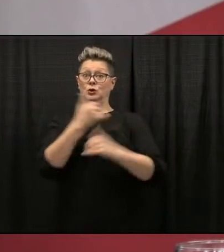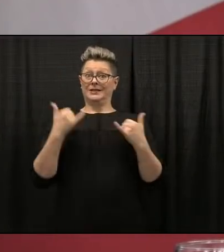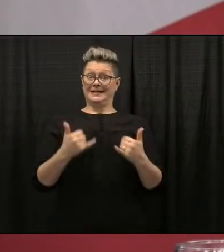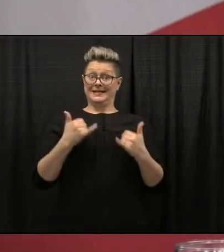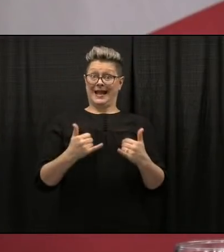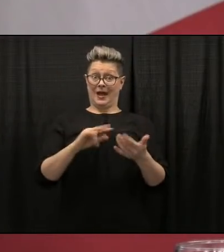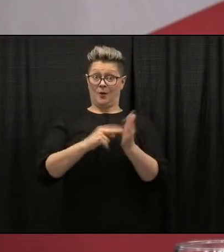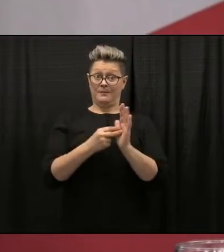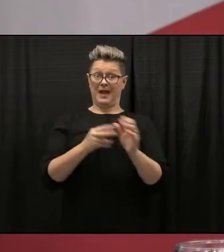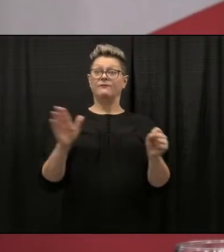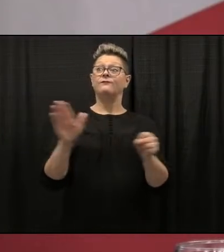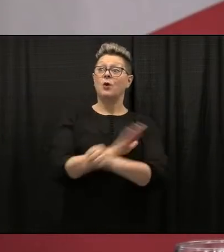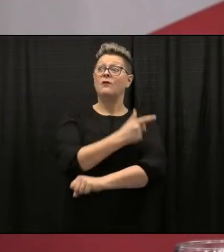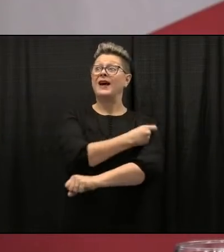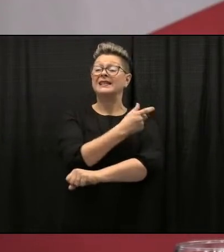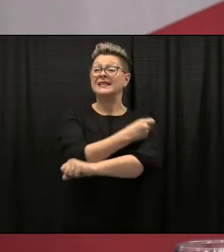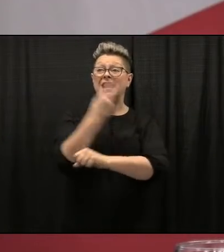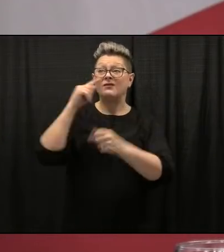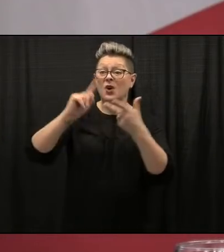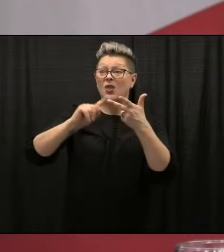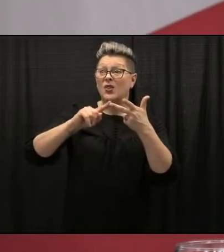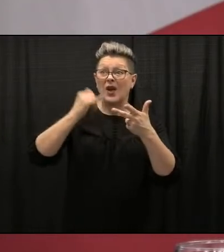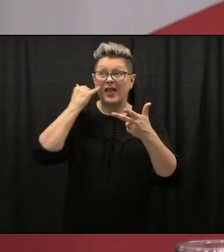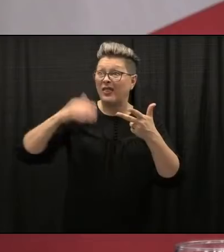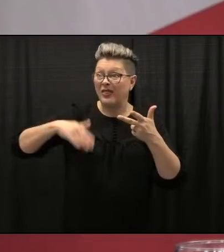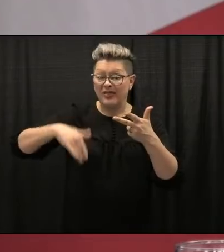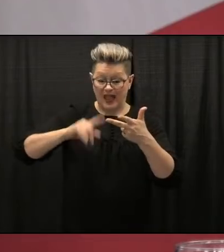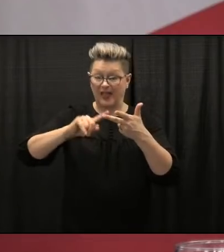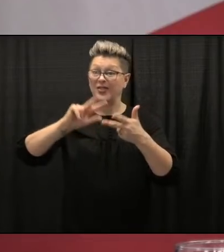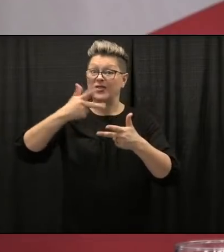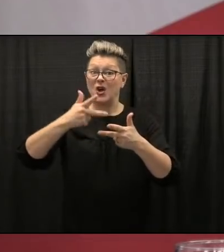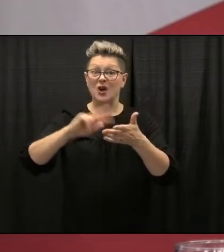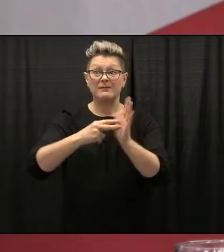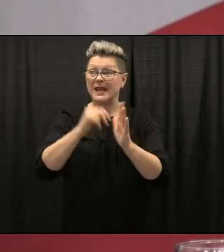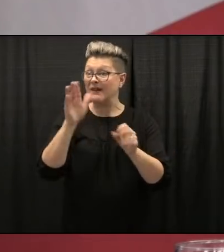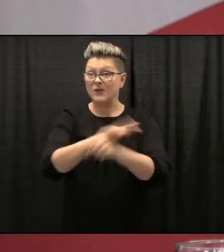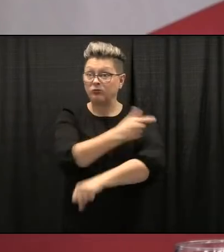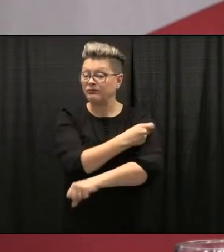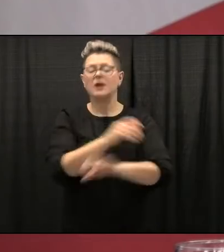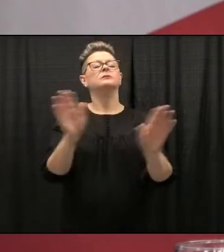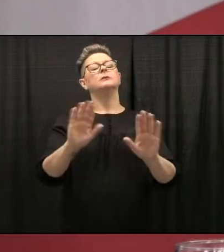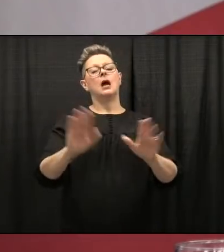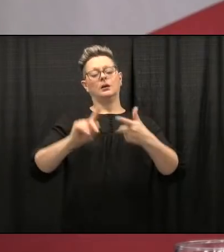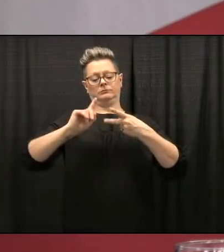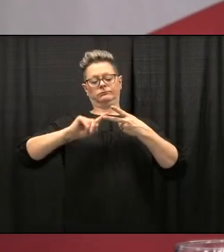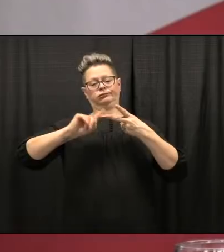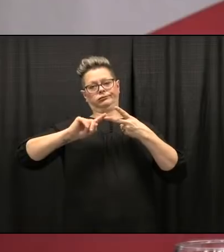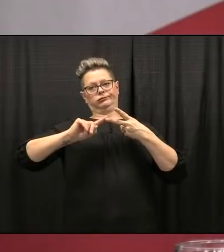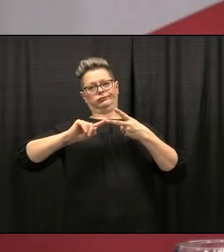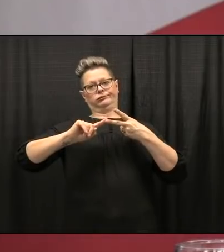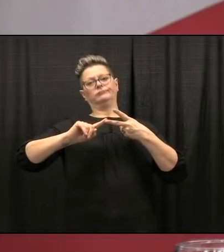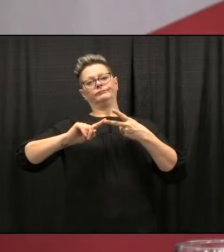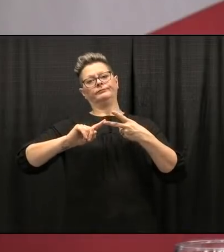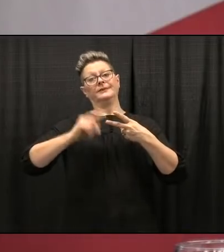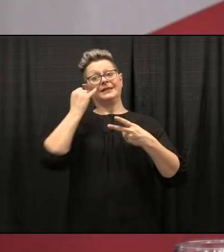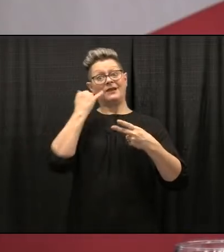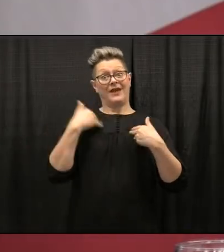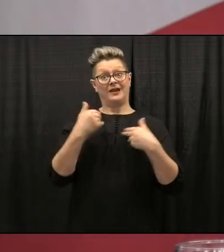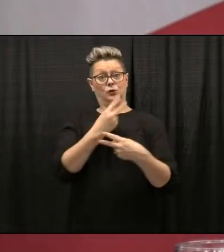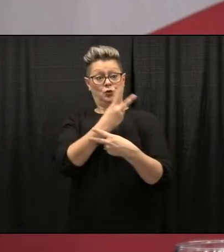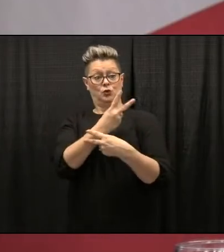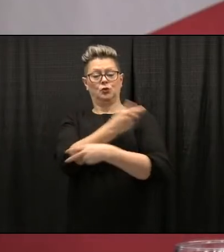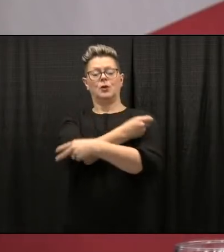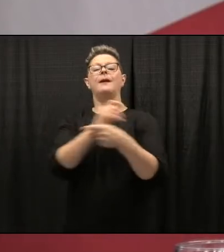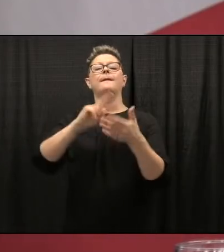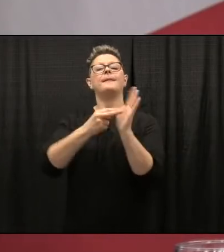be considered fully vaccinated. Until that changes, your vaccination status will remain green with or without your